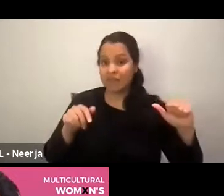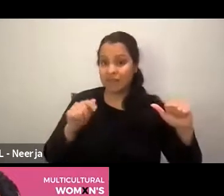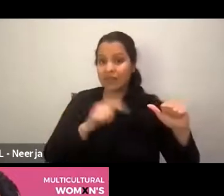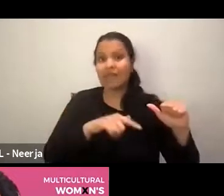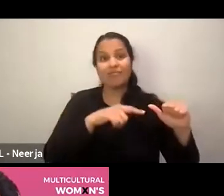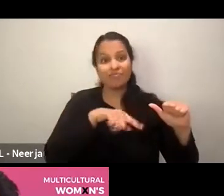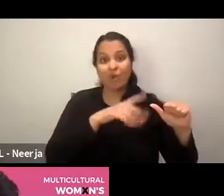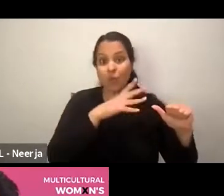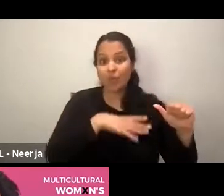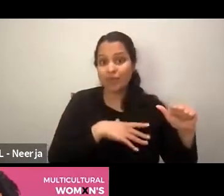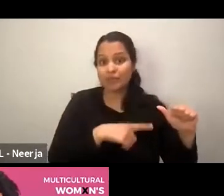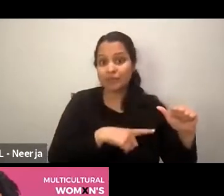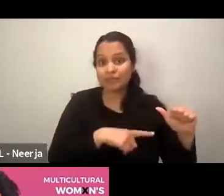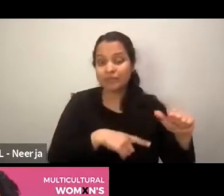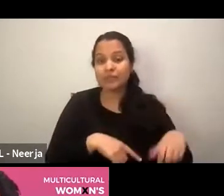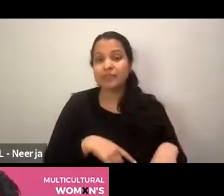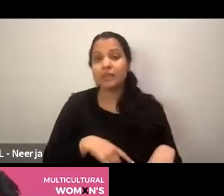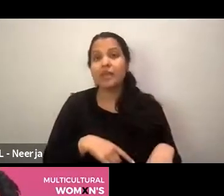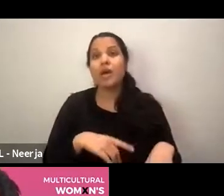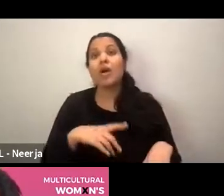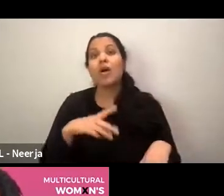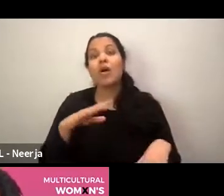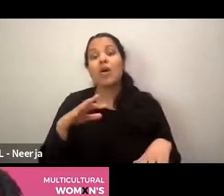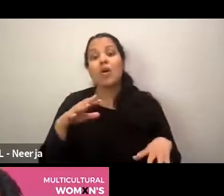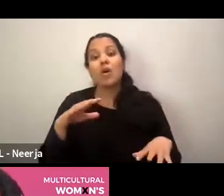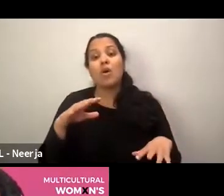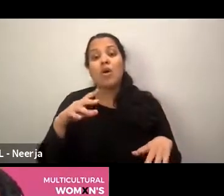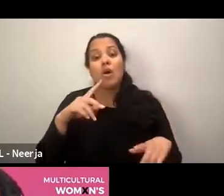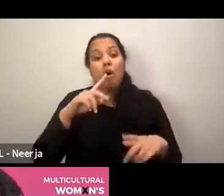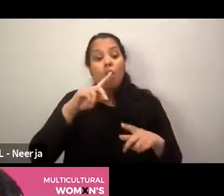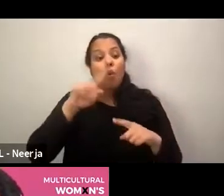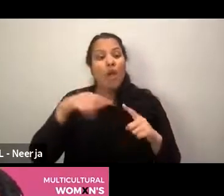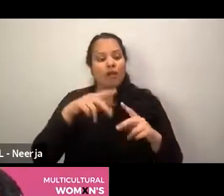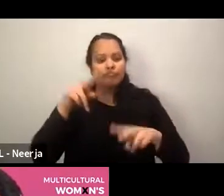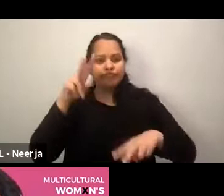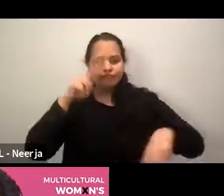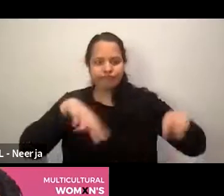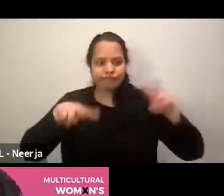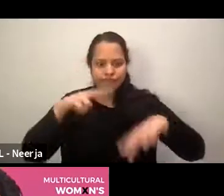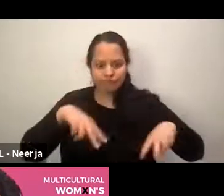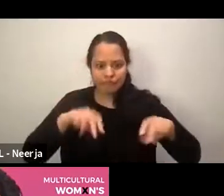women. And when we look at unemployment rates,